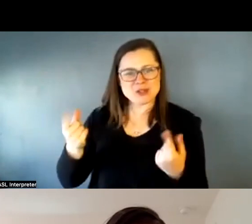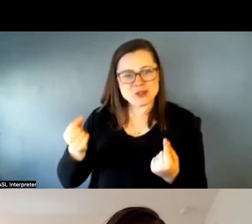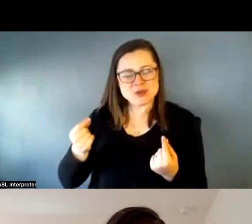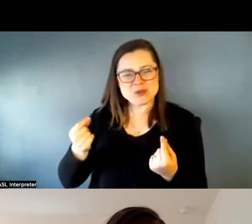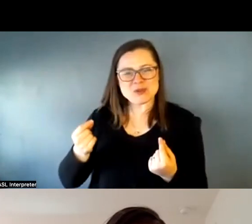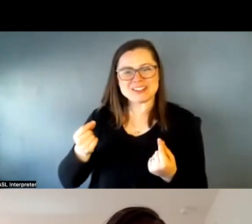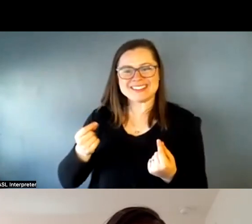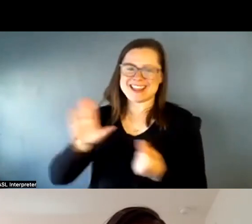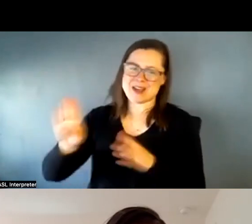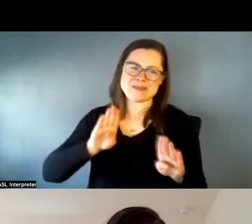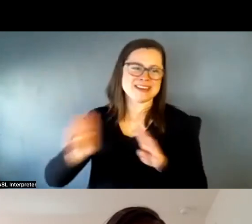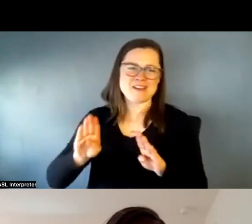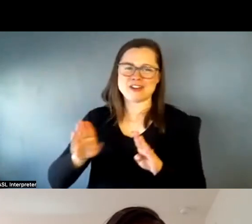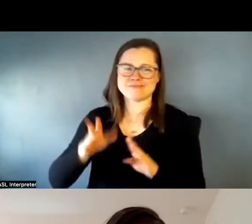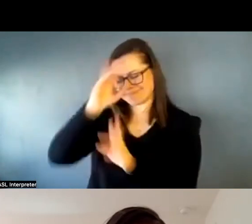going to do.